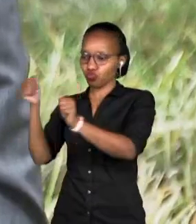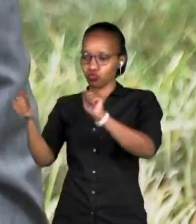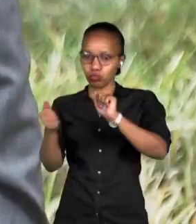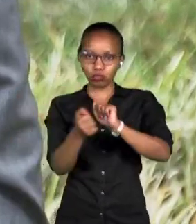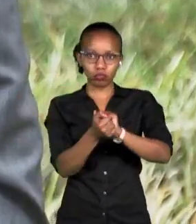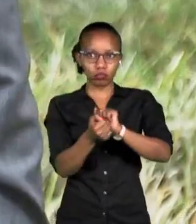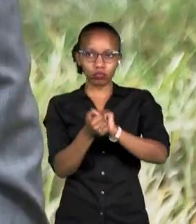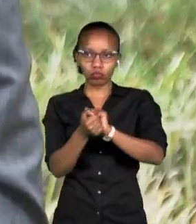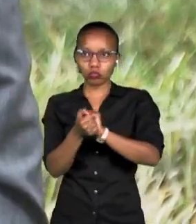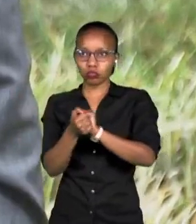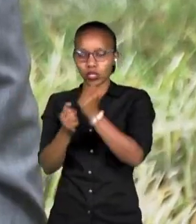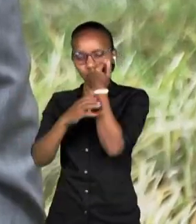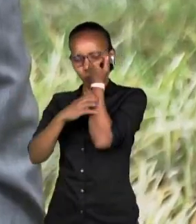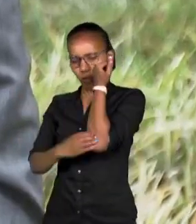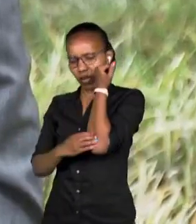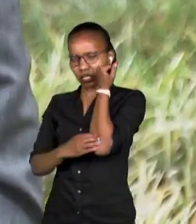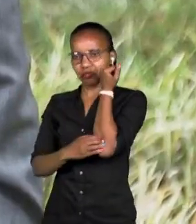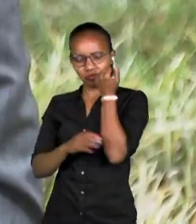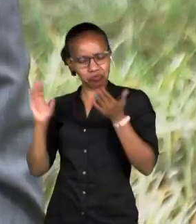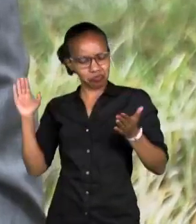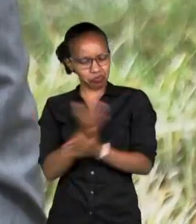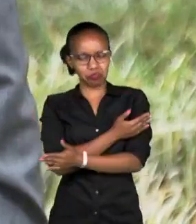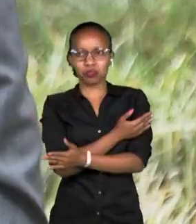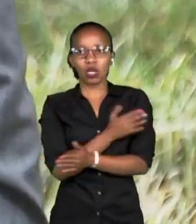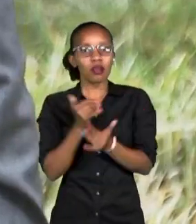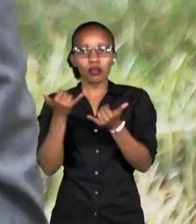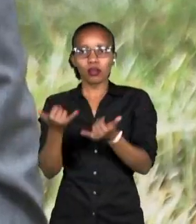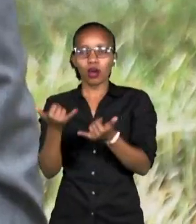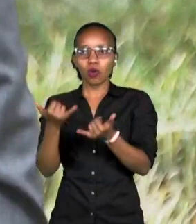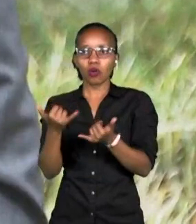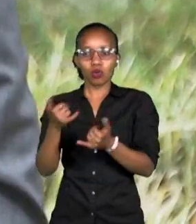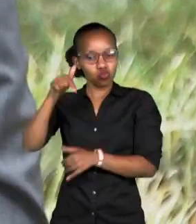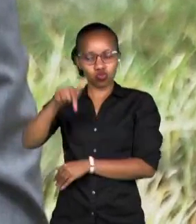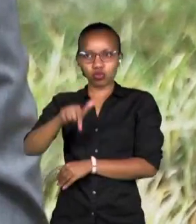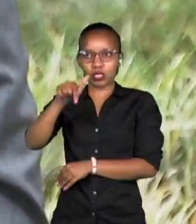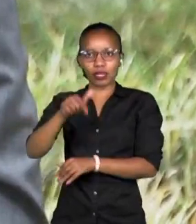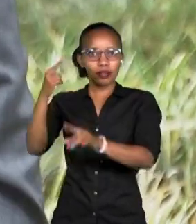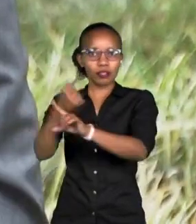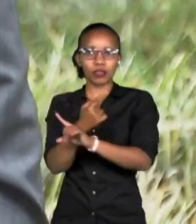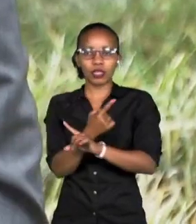from abject poverty to a situation today when